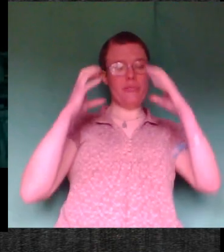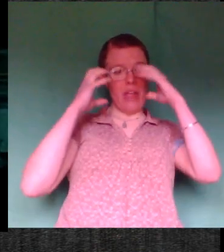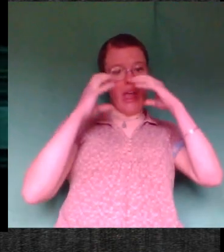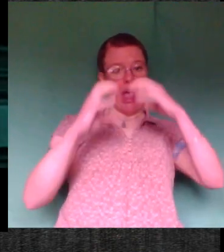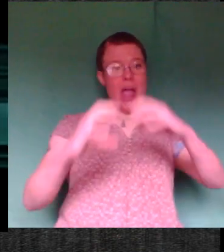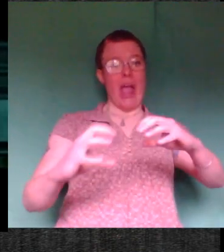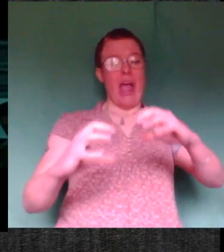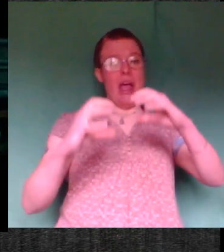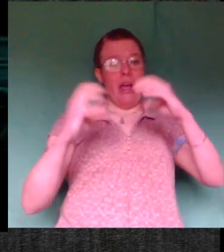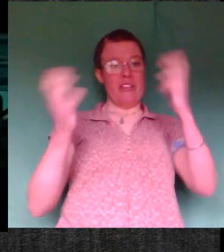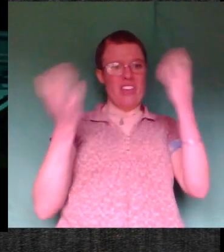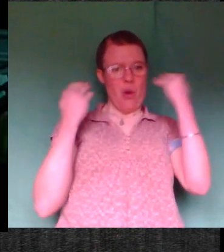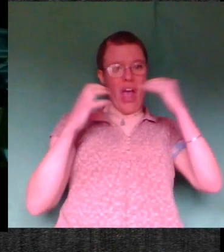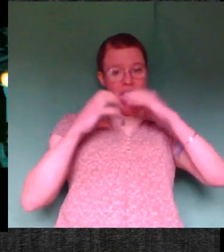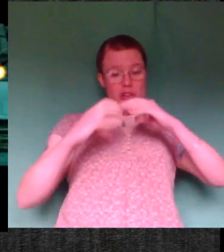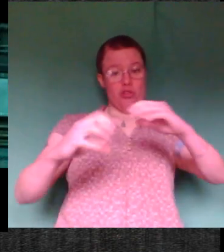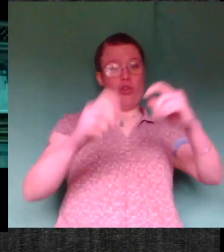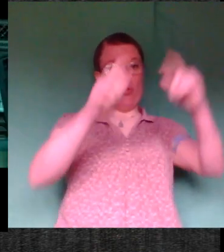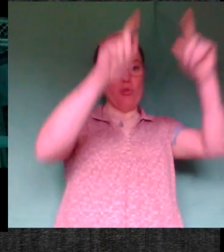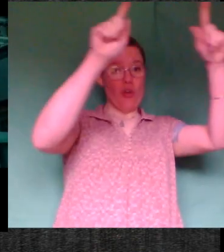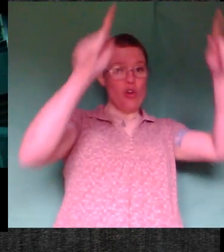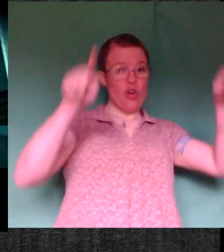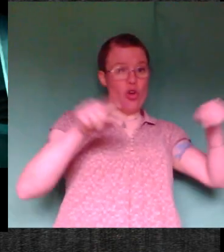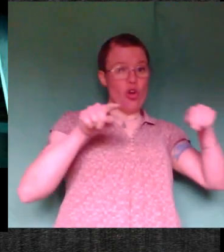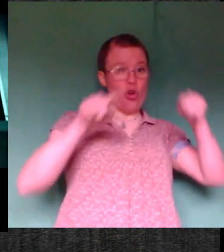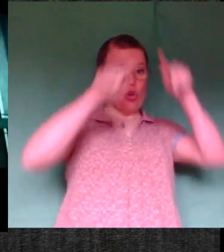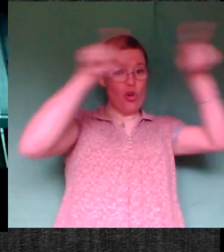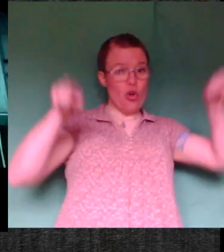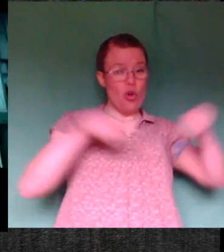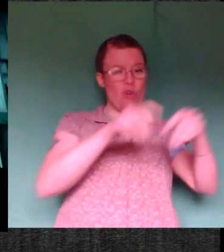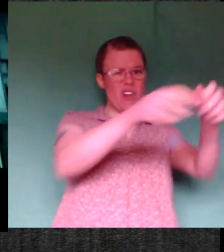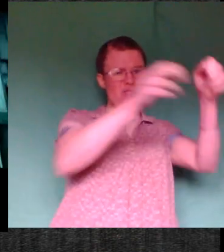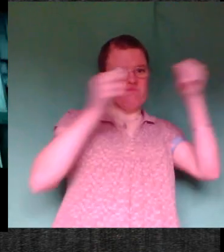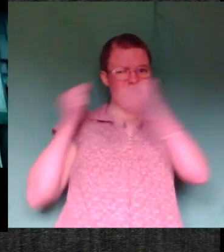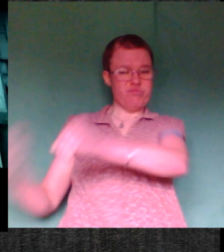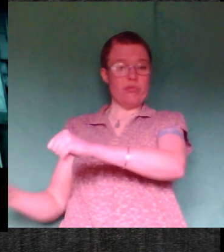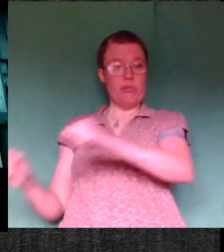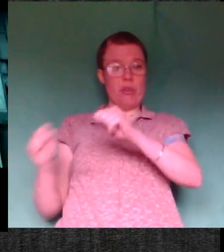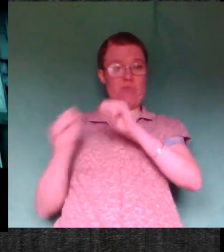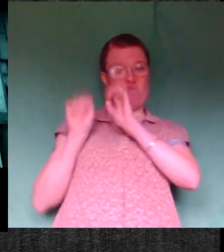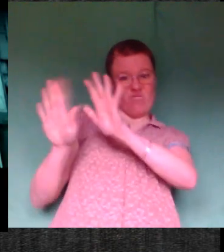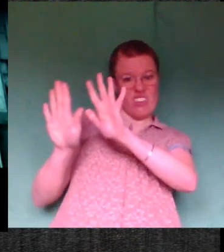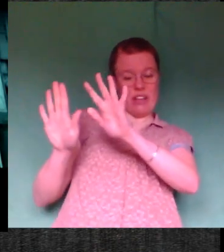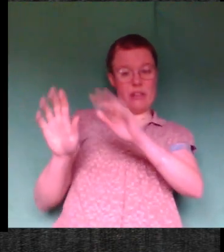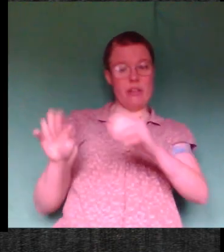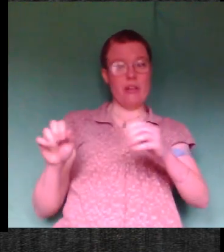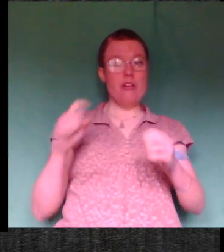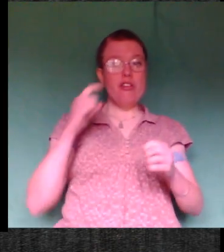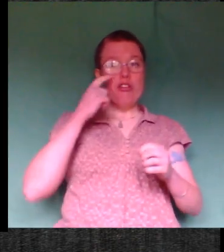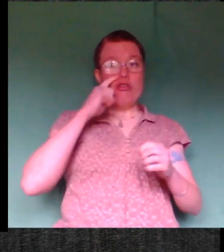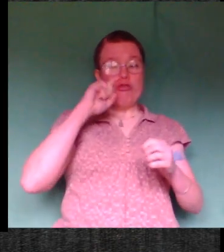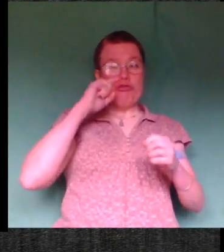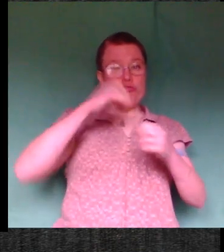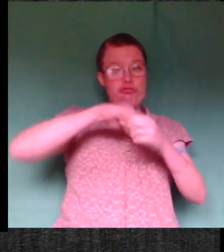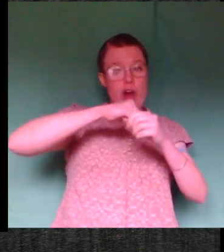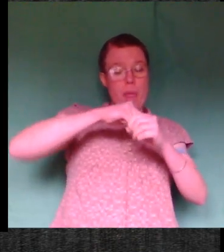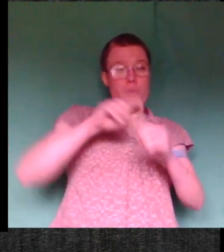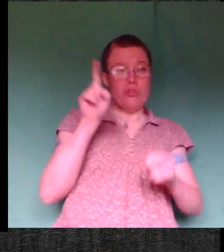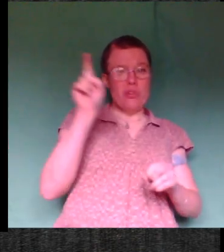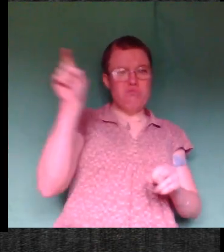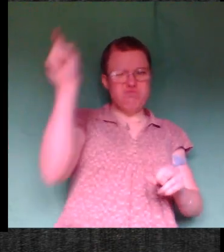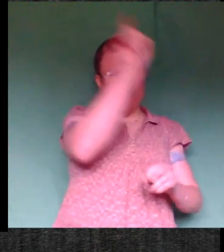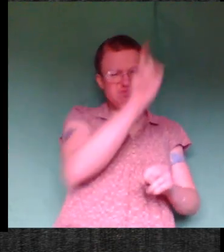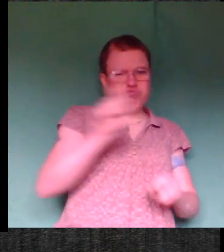covers as soon as they're done spraying. Also, keep your eye on that woman in the cell. Don't get careless now. Woman in the